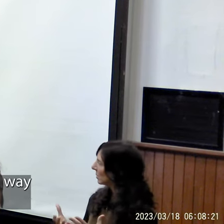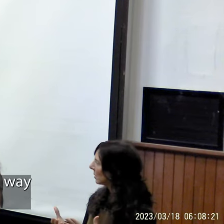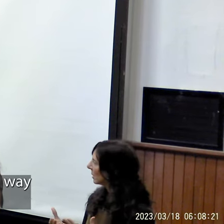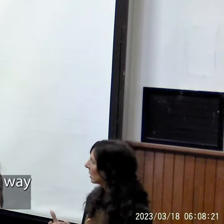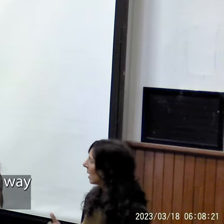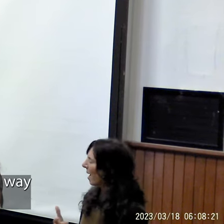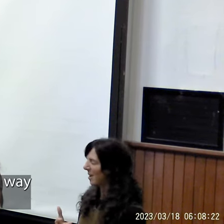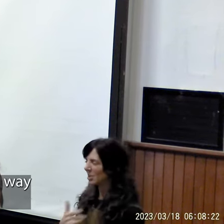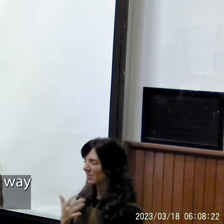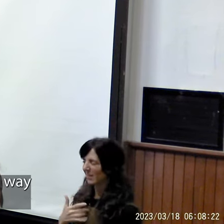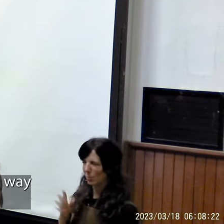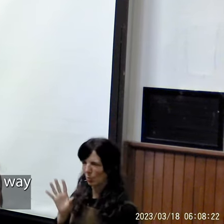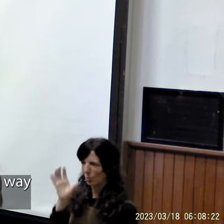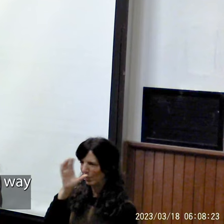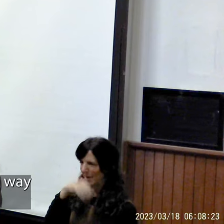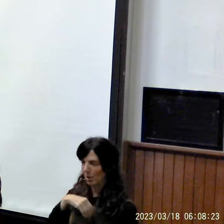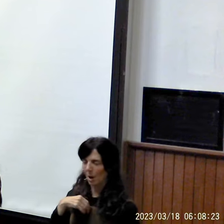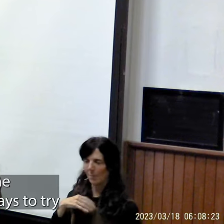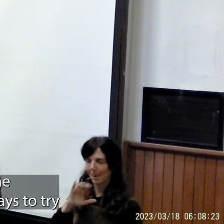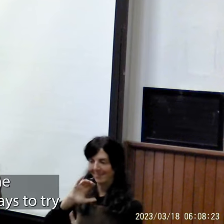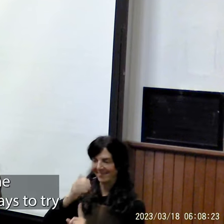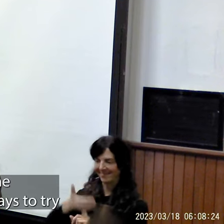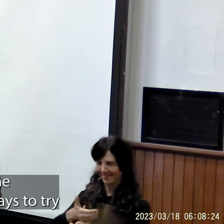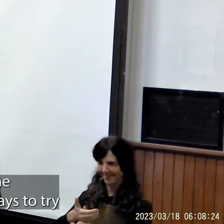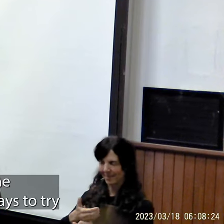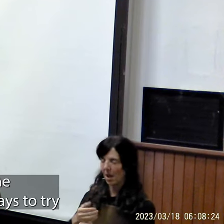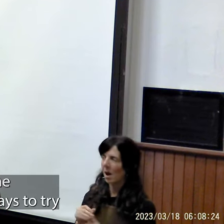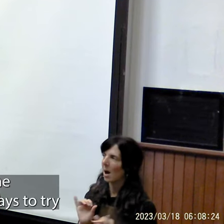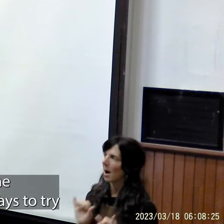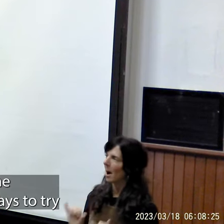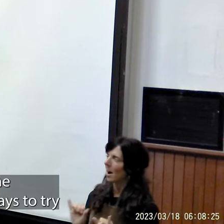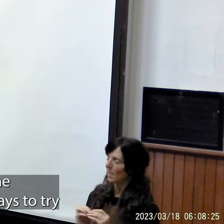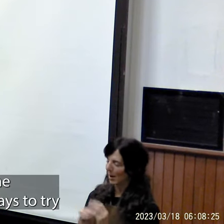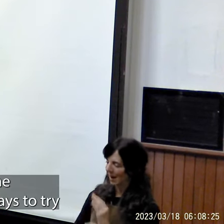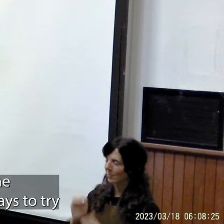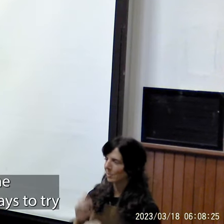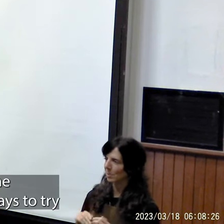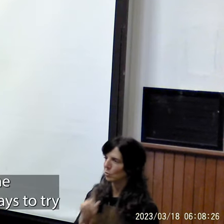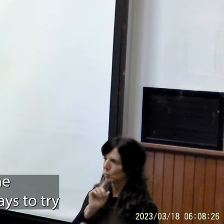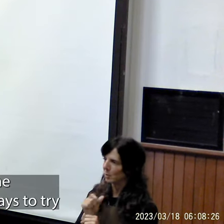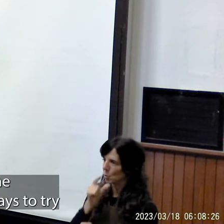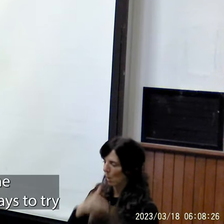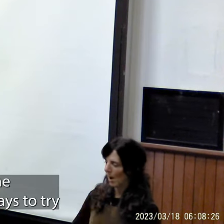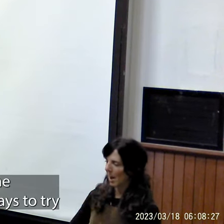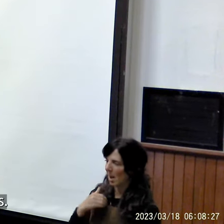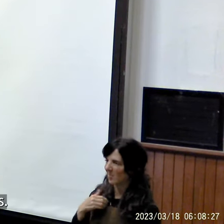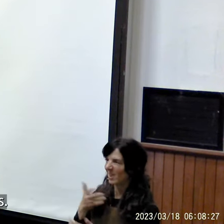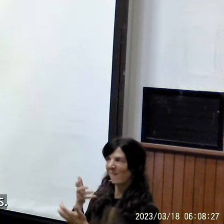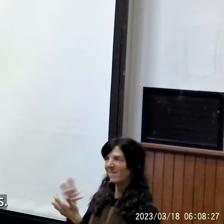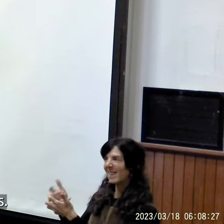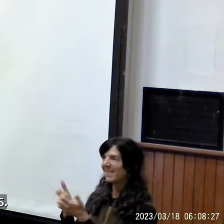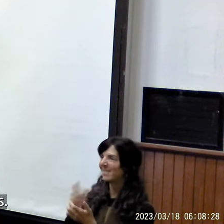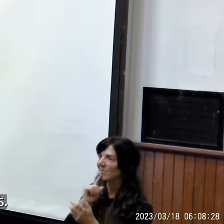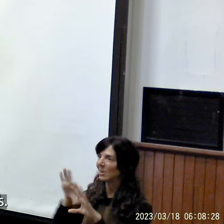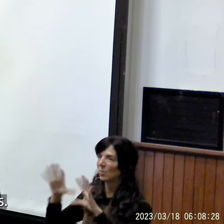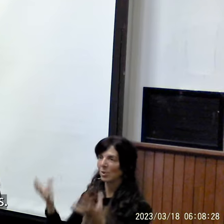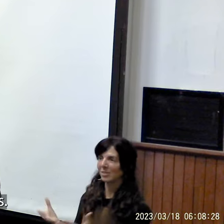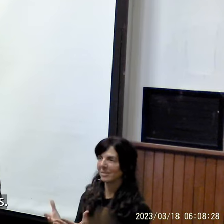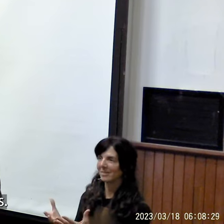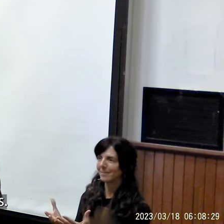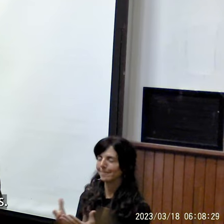accurately and in some weird way more comfortably represents what it feels like to me as a person who doesn't fit in a lot of ways to try and move through this